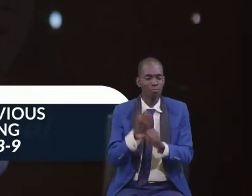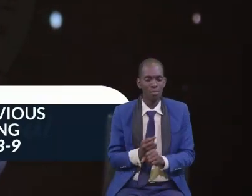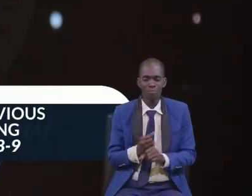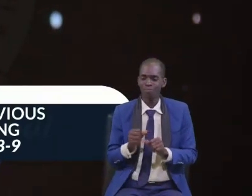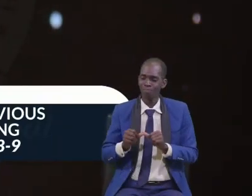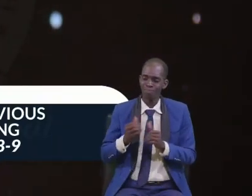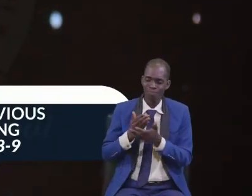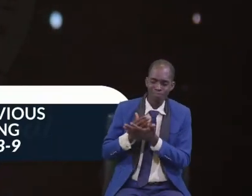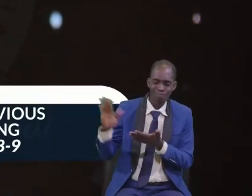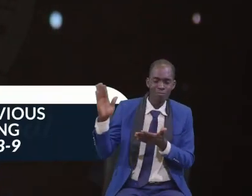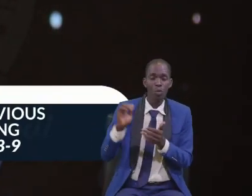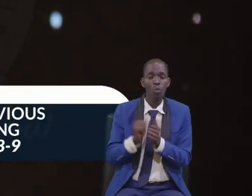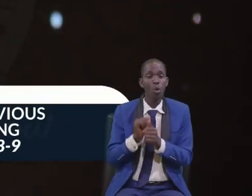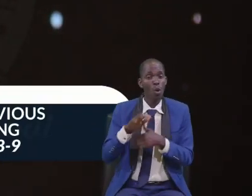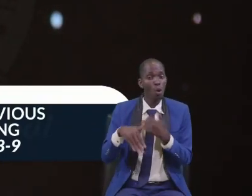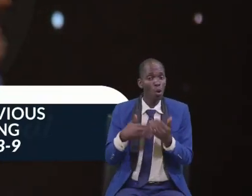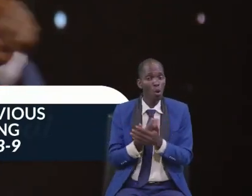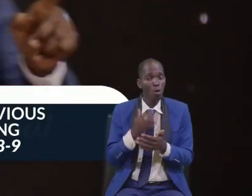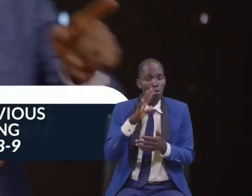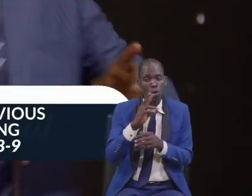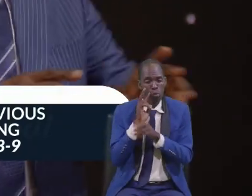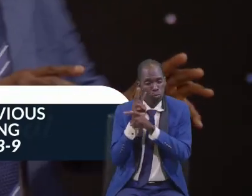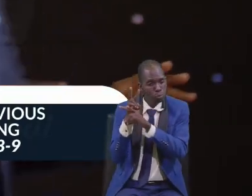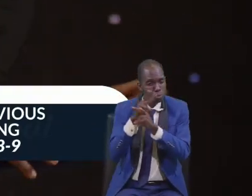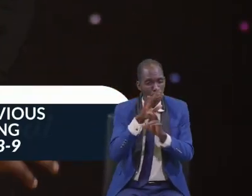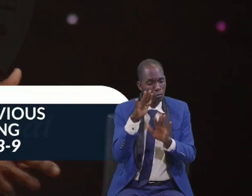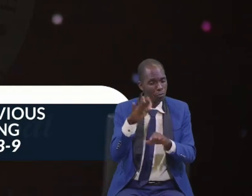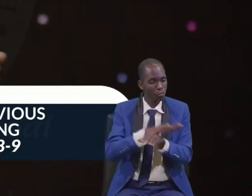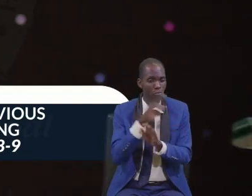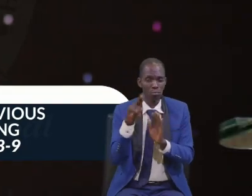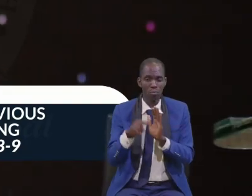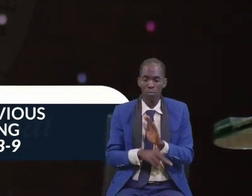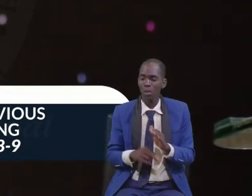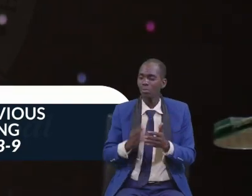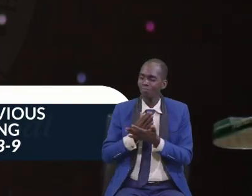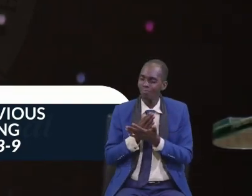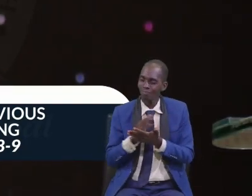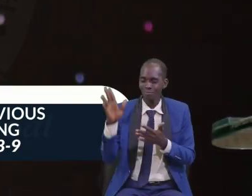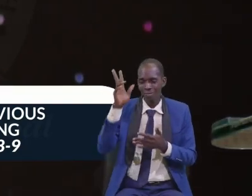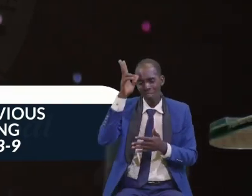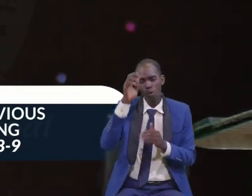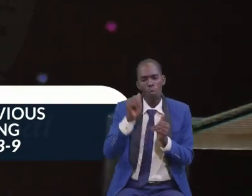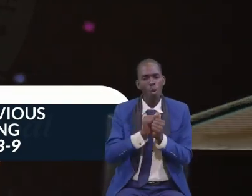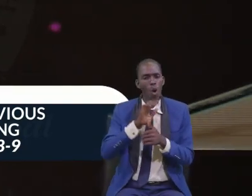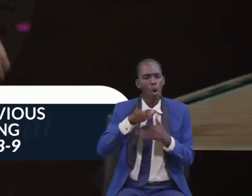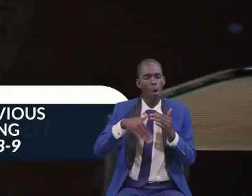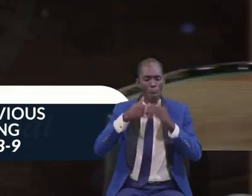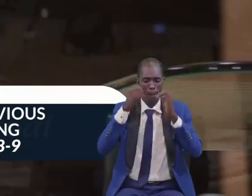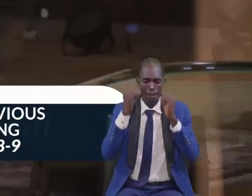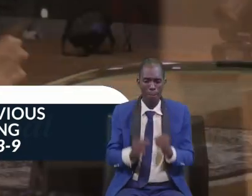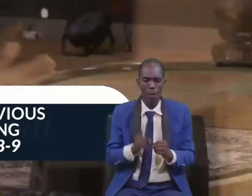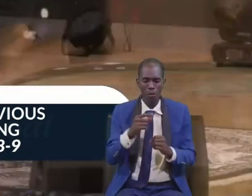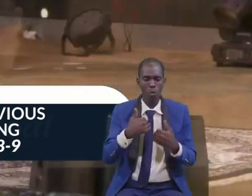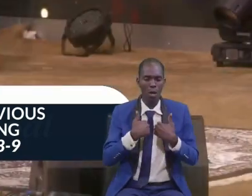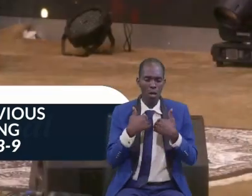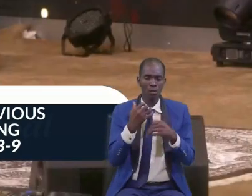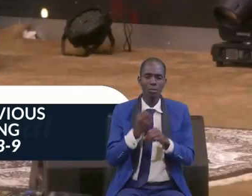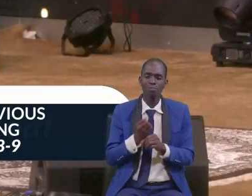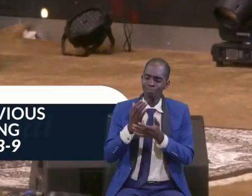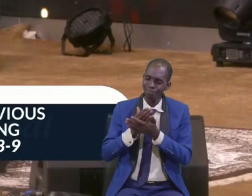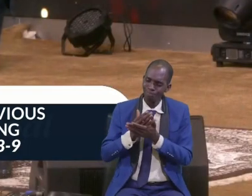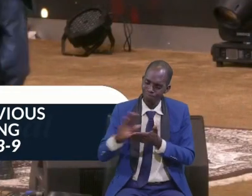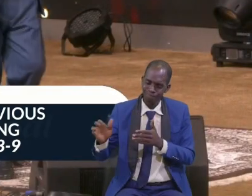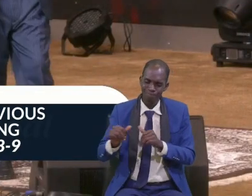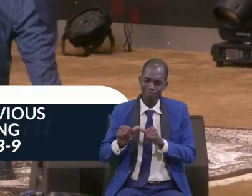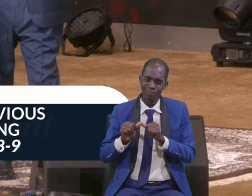with all the vigilance you've got. You resist with all the power that you've got. It says you resist